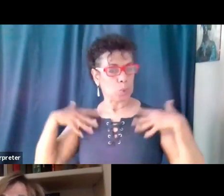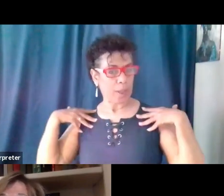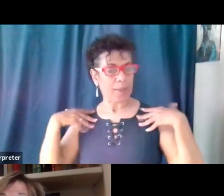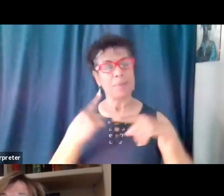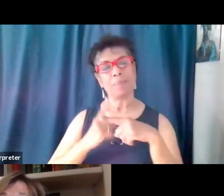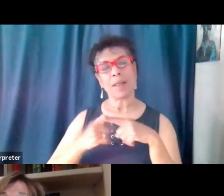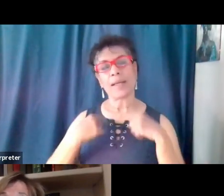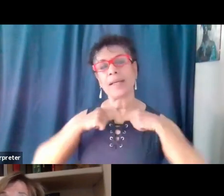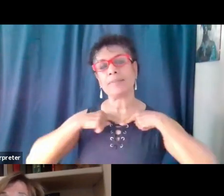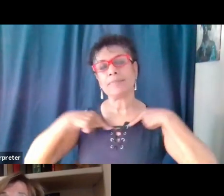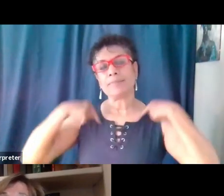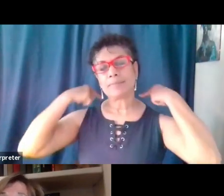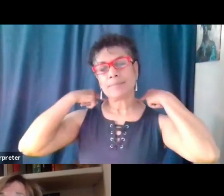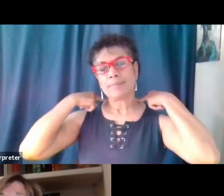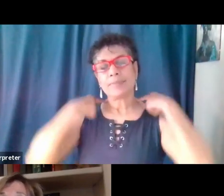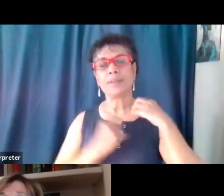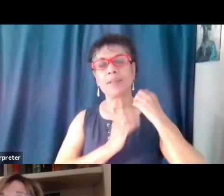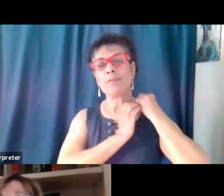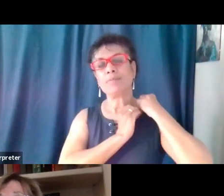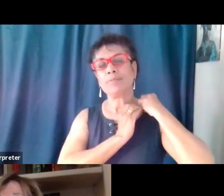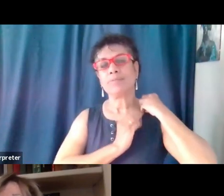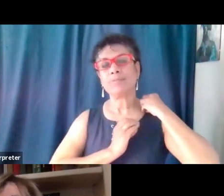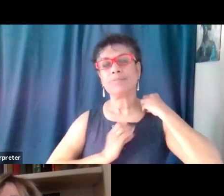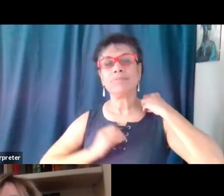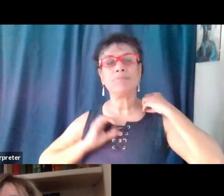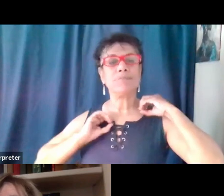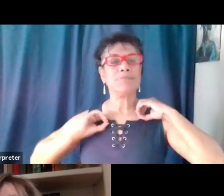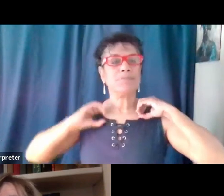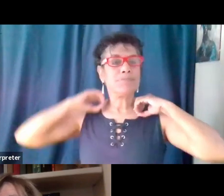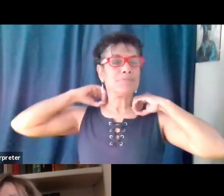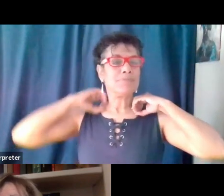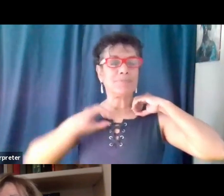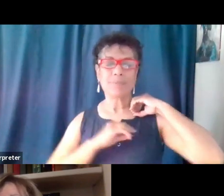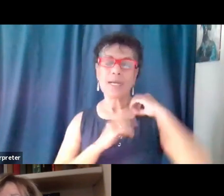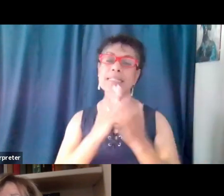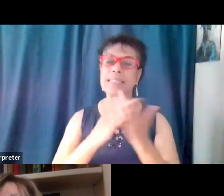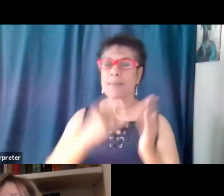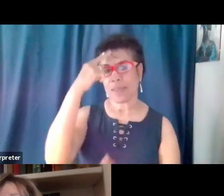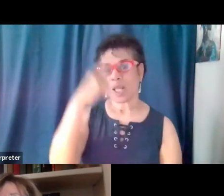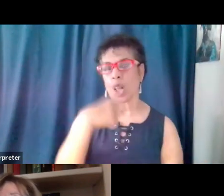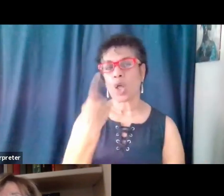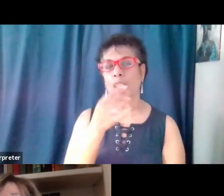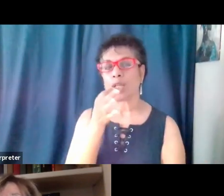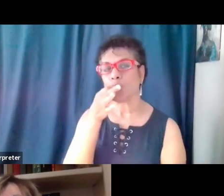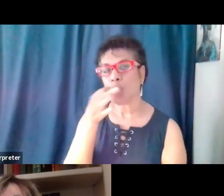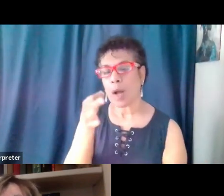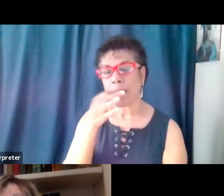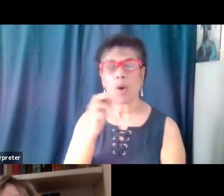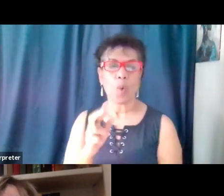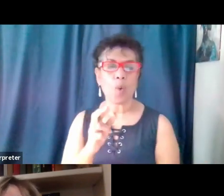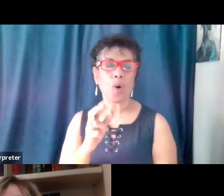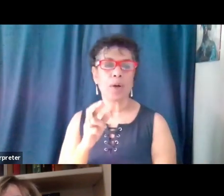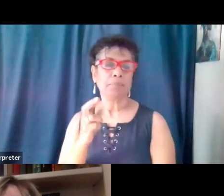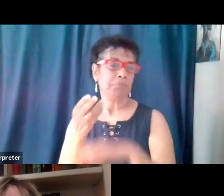my necklace because it is a series of sort of reddish balls. Some people think they look like strawberries. Some people think they look like beach balls, so you can imagine what you